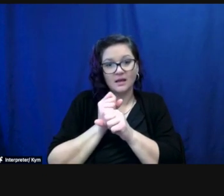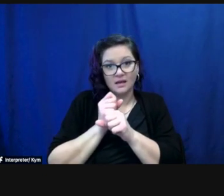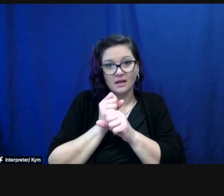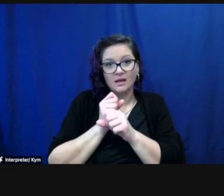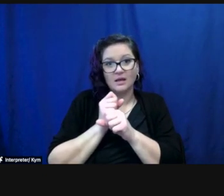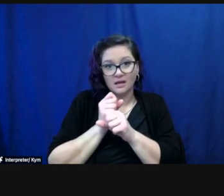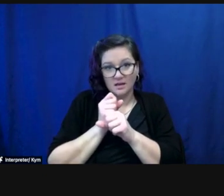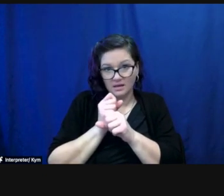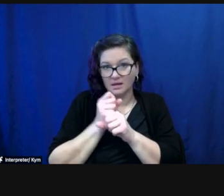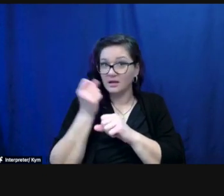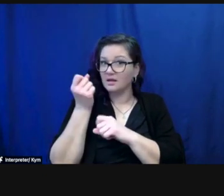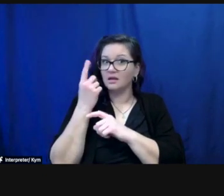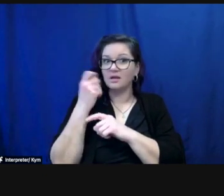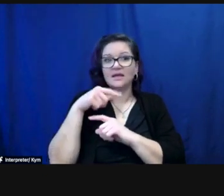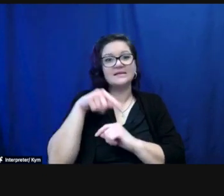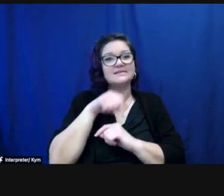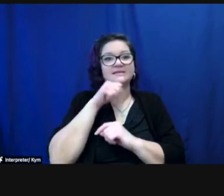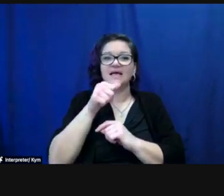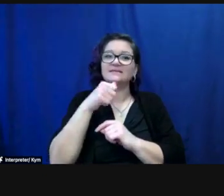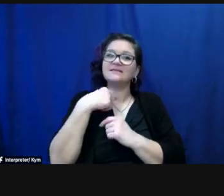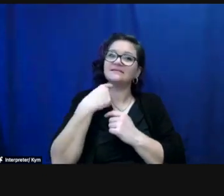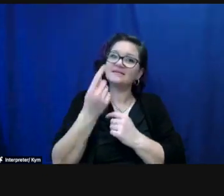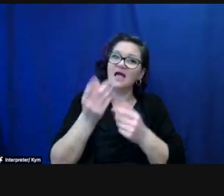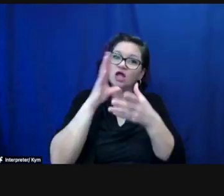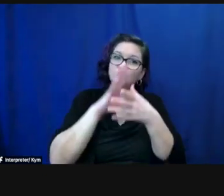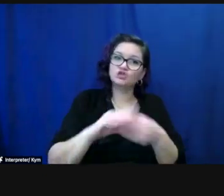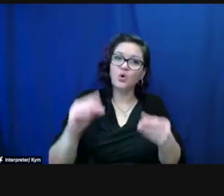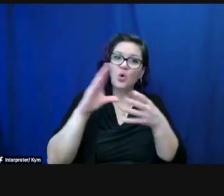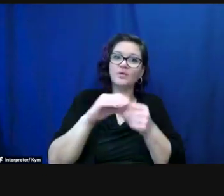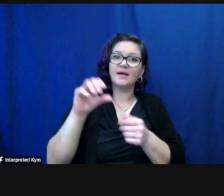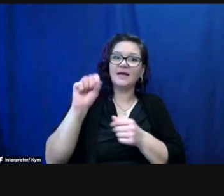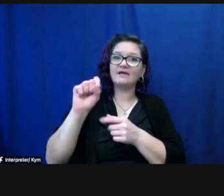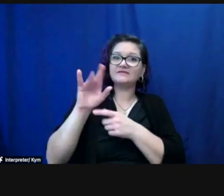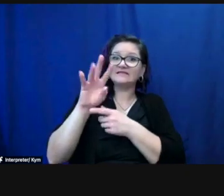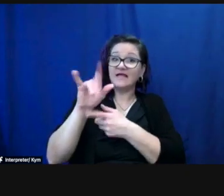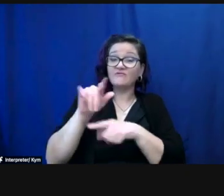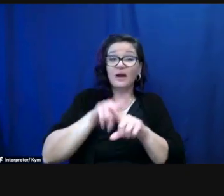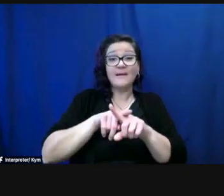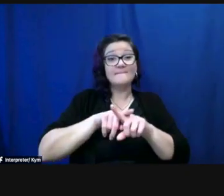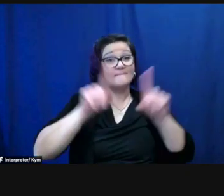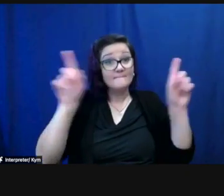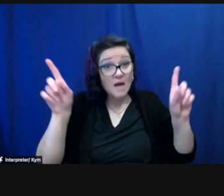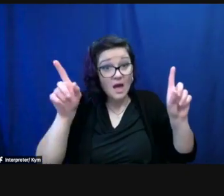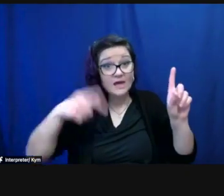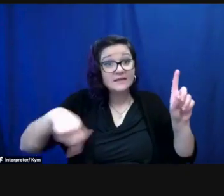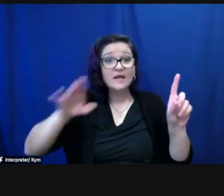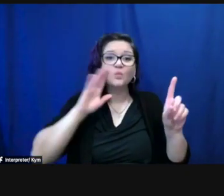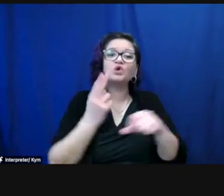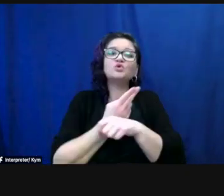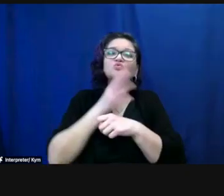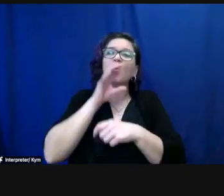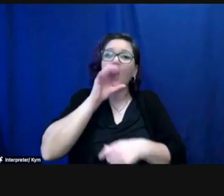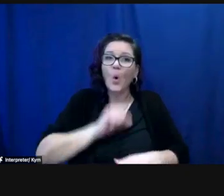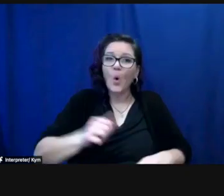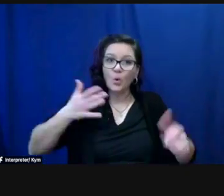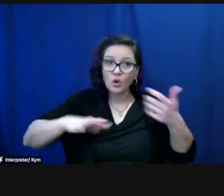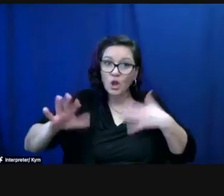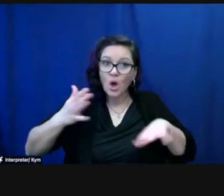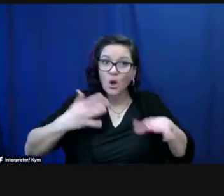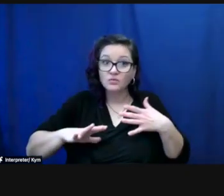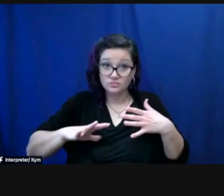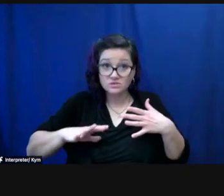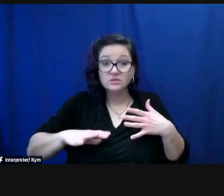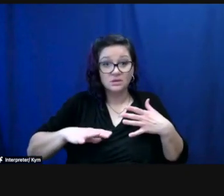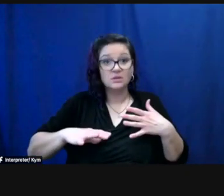this does not tell the story maybe of slavery, but it tells, they would use old clothing that they had, and they would make